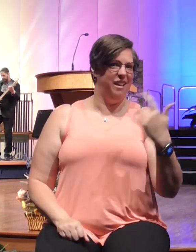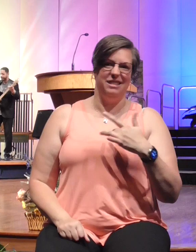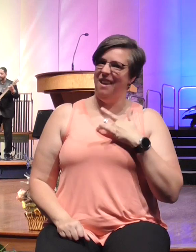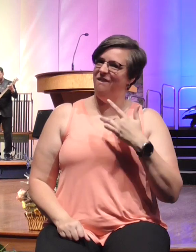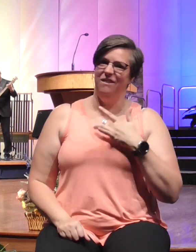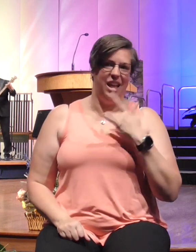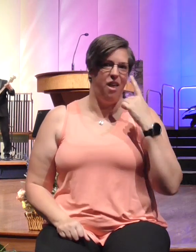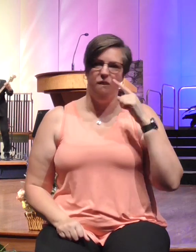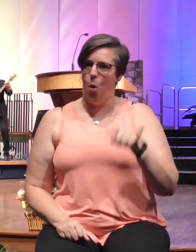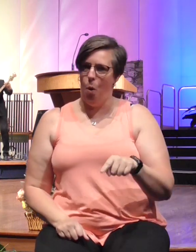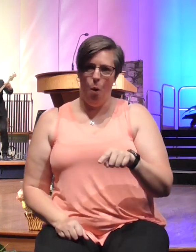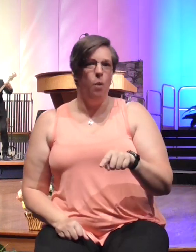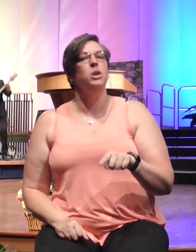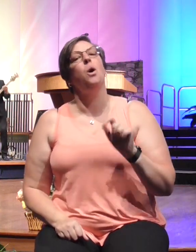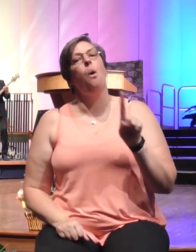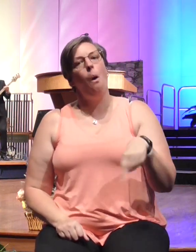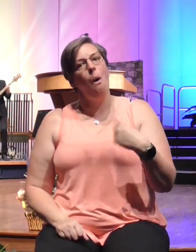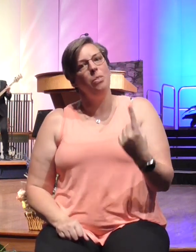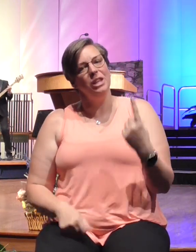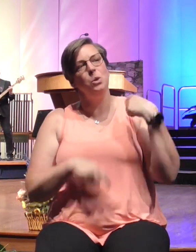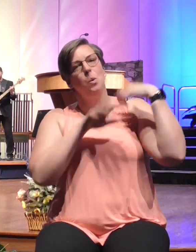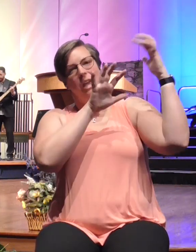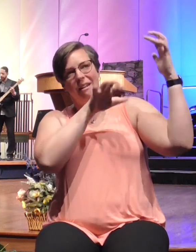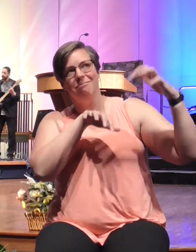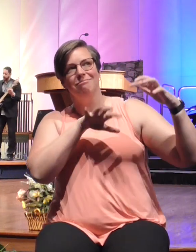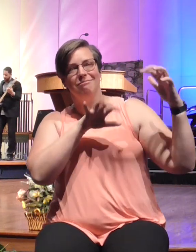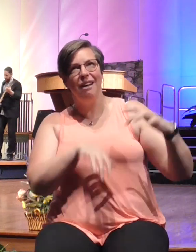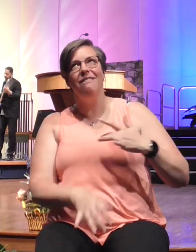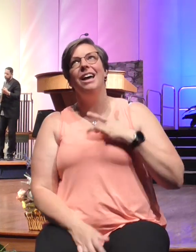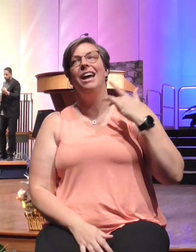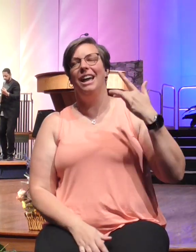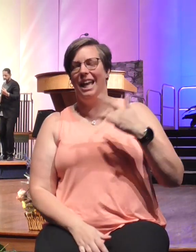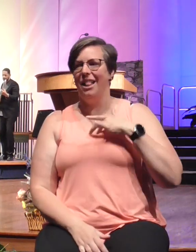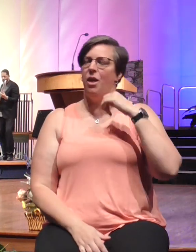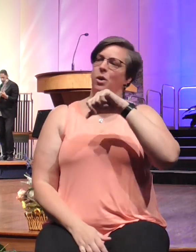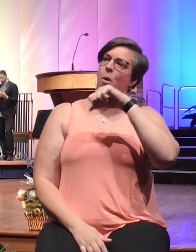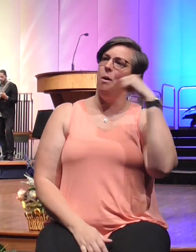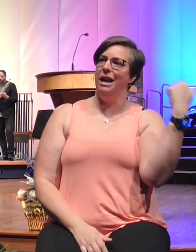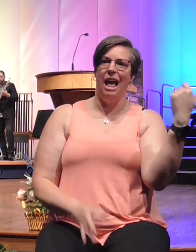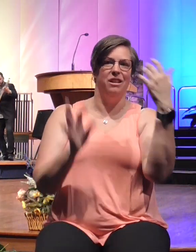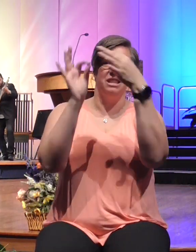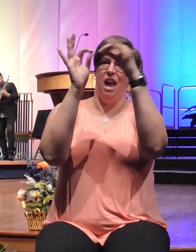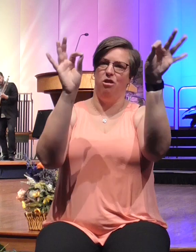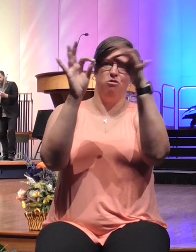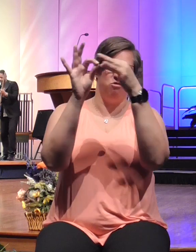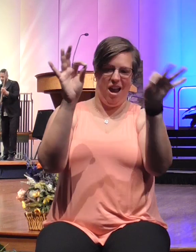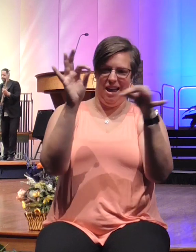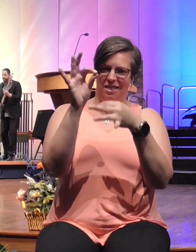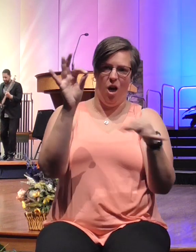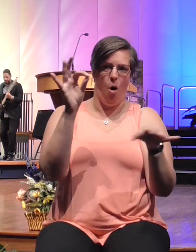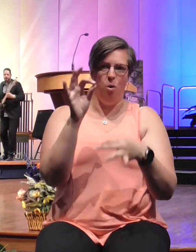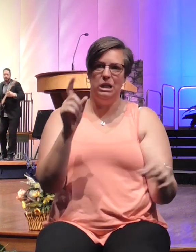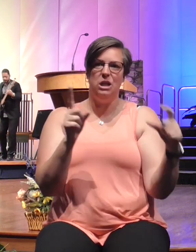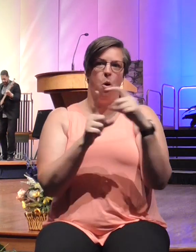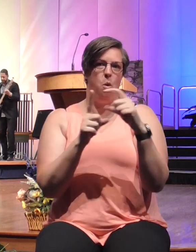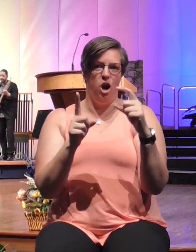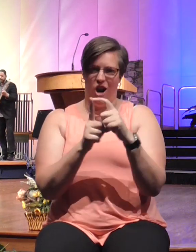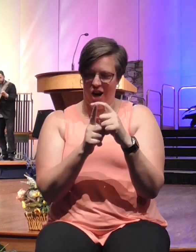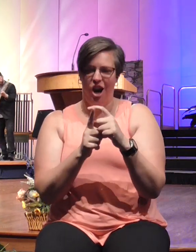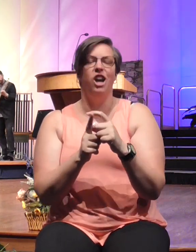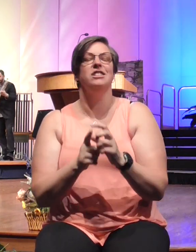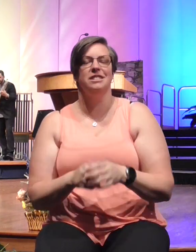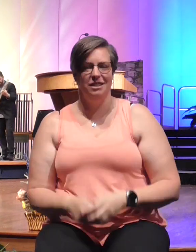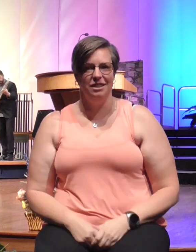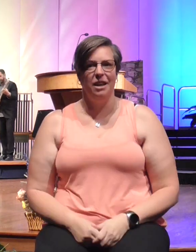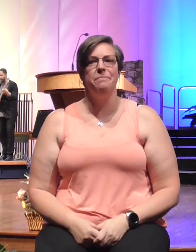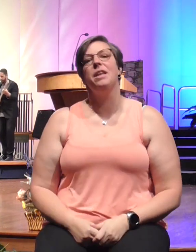for you, only you can let it in. No one else can speak the words on your lips.